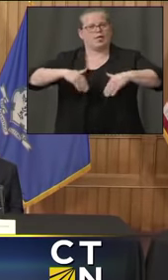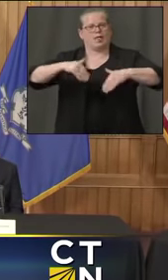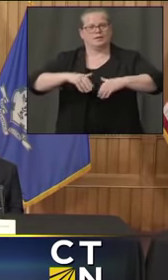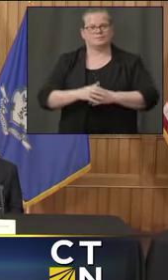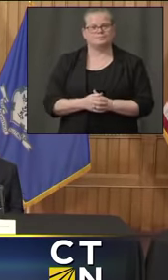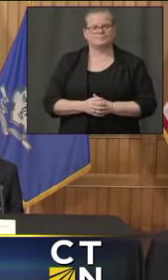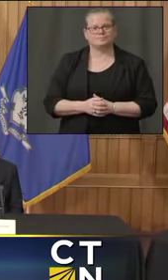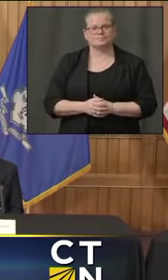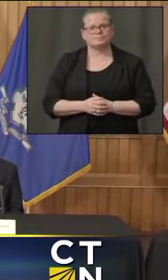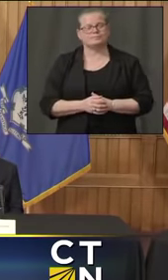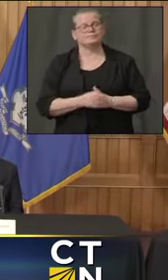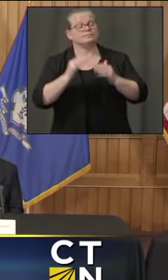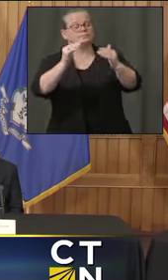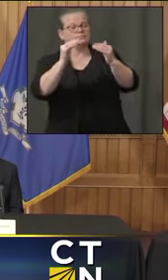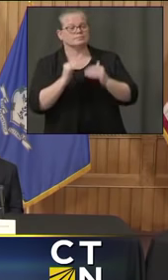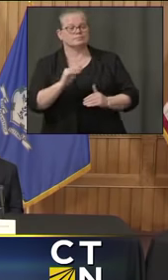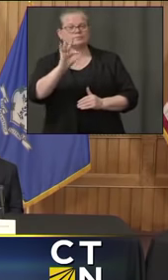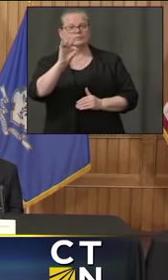Fox 61.